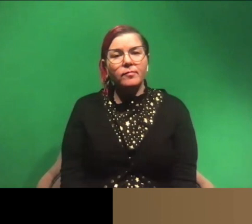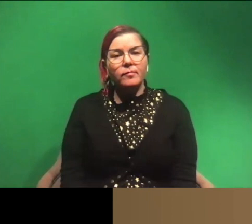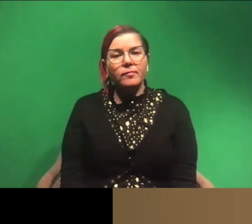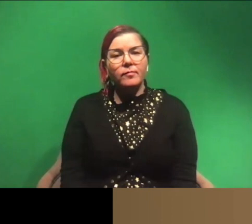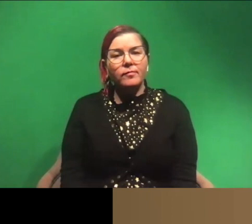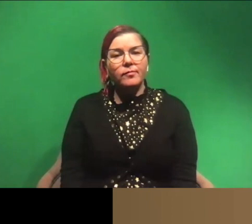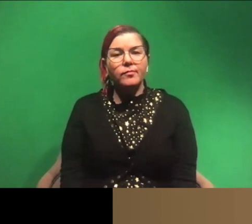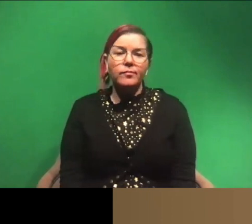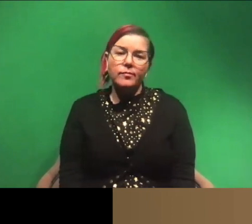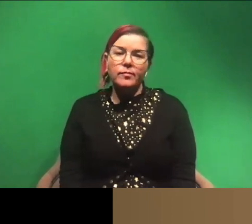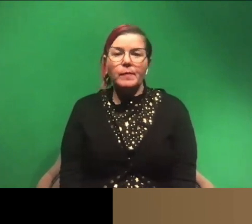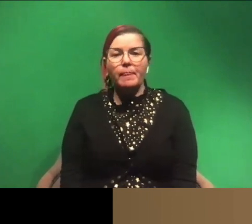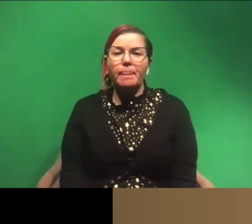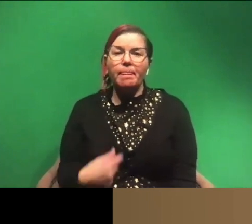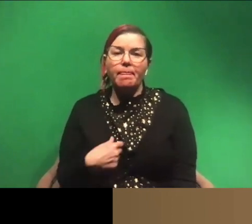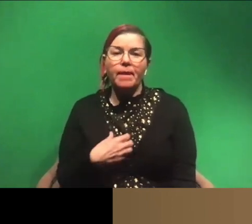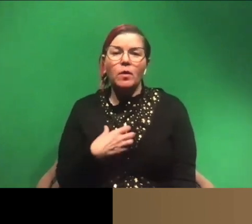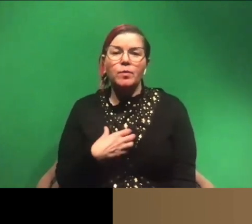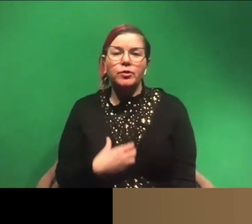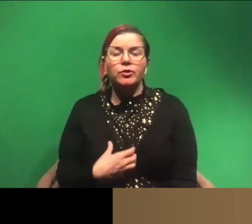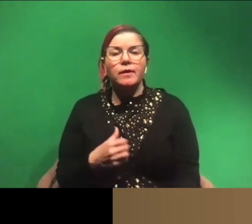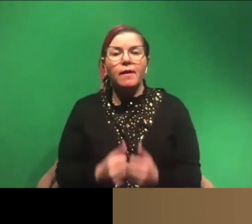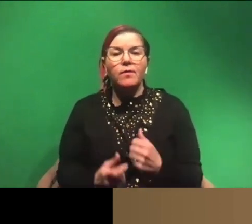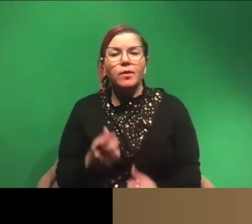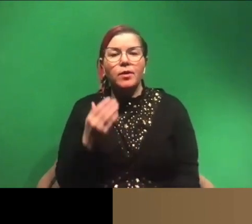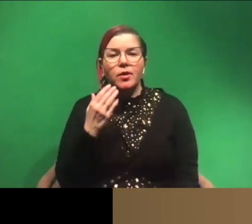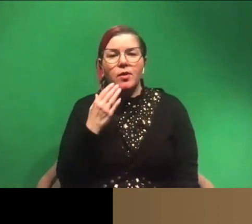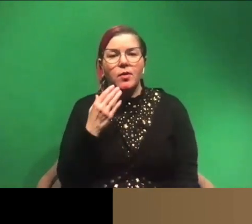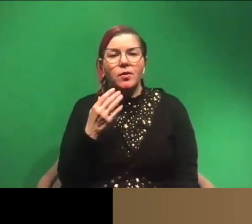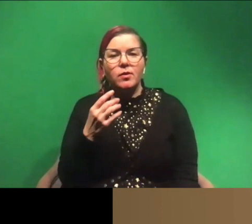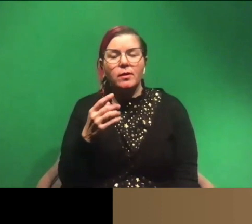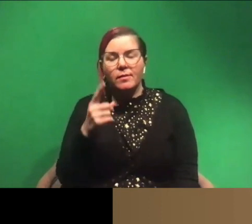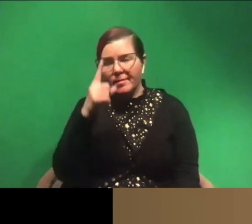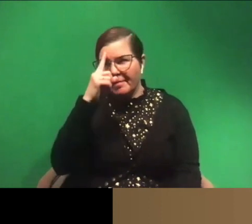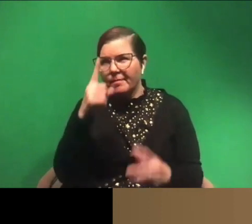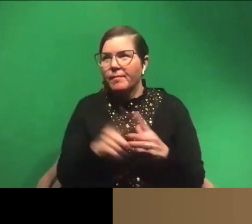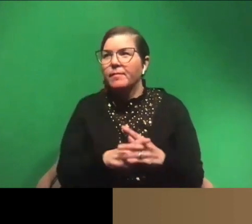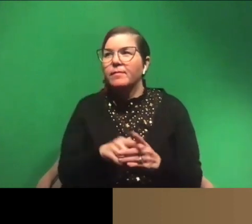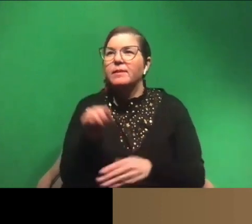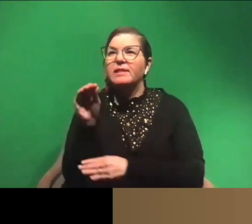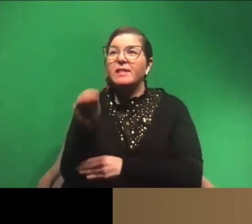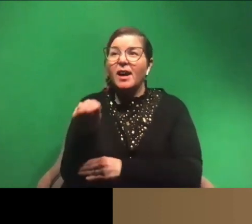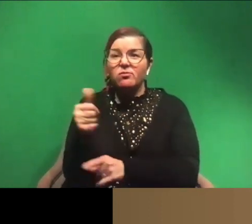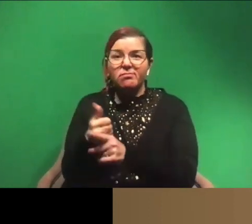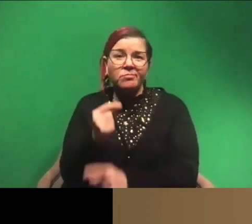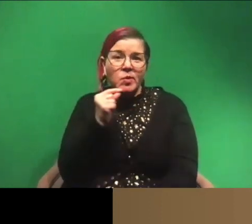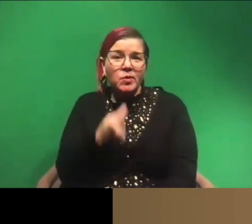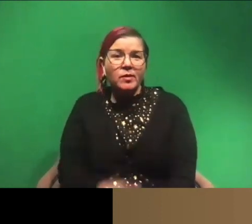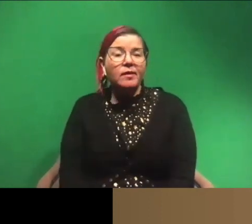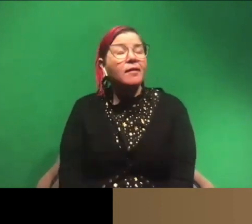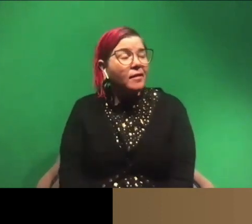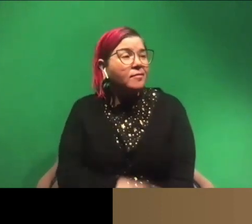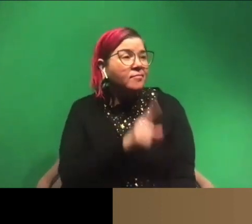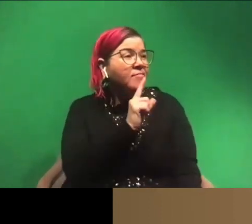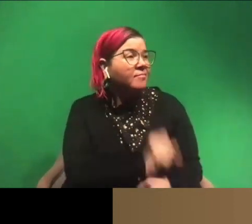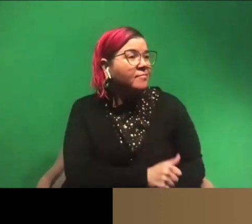I wish everybody knew. The thing that's popping to mind is dinosaurs are really cool. That's valid. That's